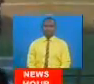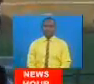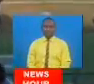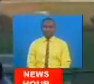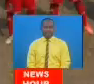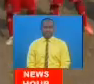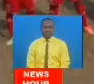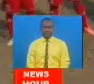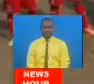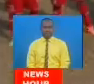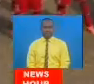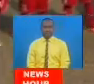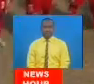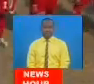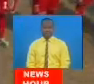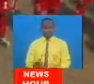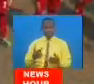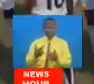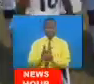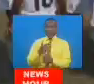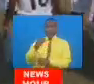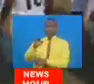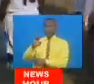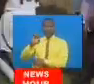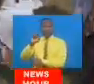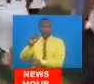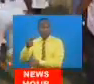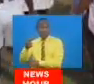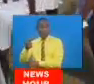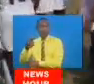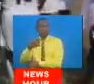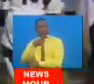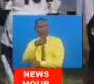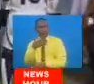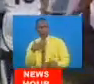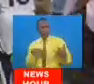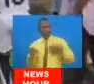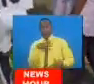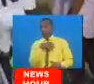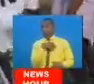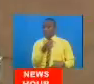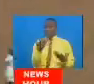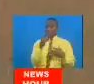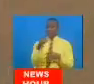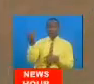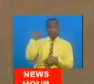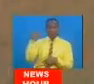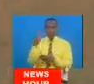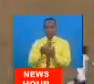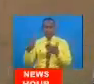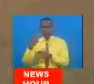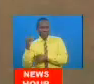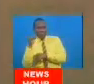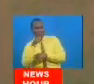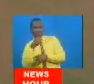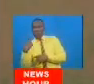By Canada, Ghana played host to Equatorial Guinea. The Black Princesses in all white jerseys were hoping to overturn a 1-0 defeat